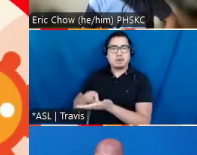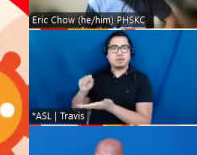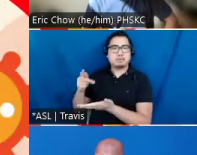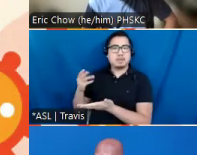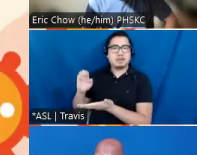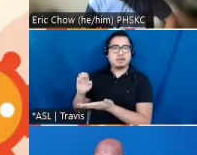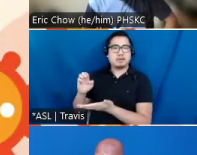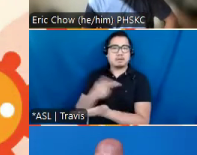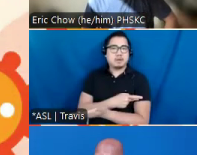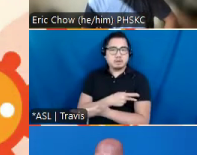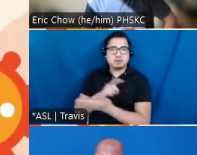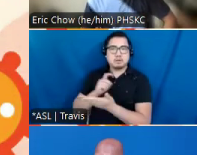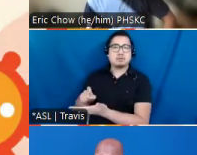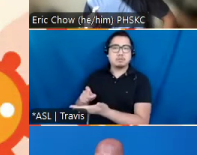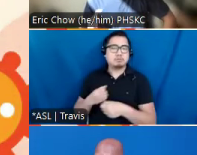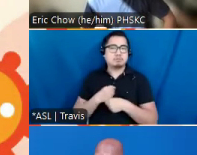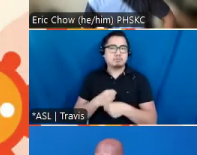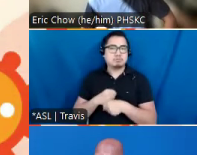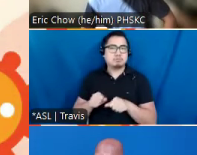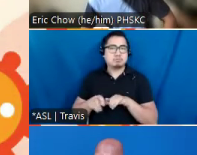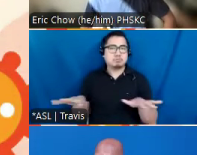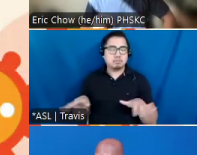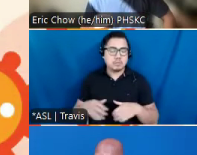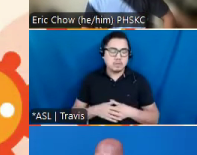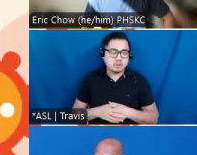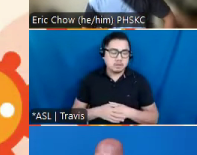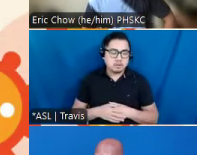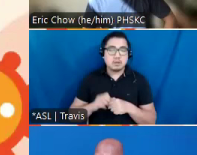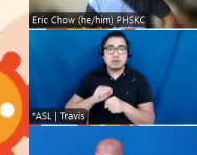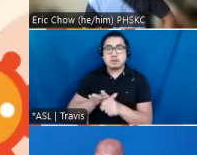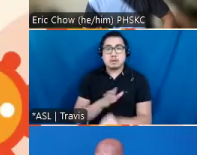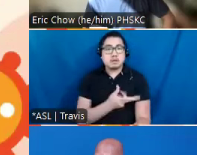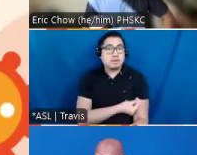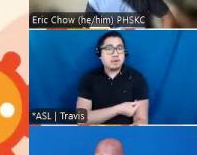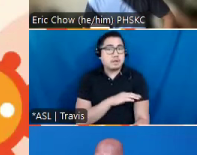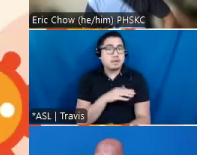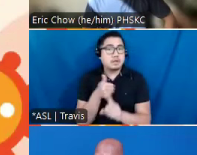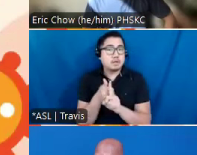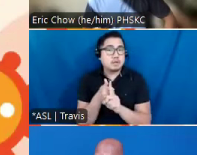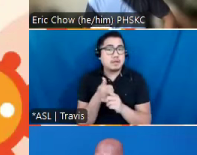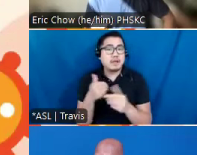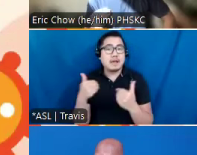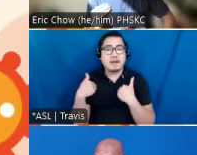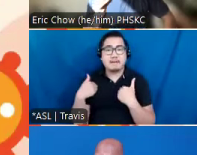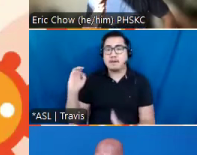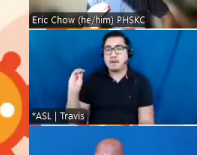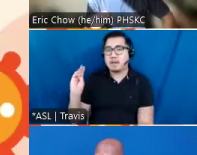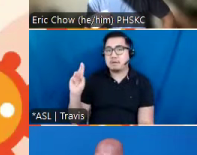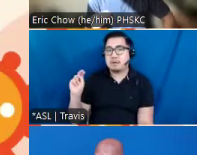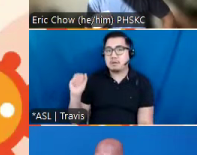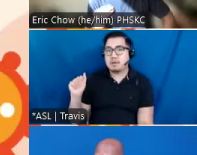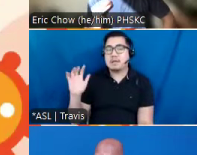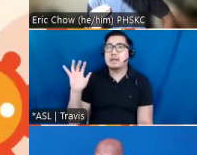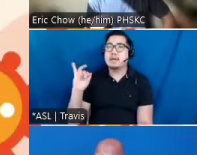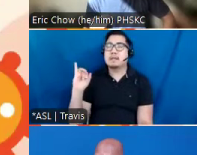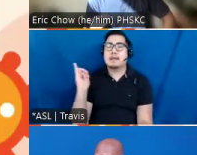virus. Now, the COVID-19 vaccine itself contains mRNA. These are like little